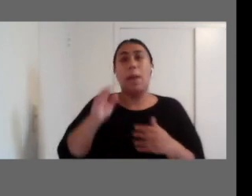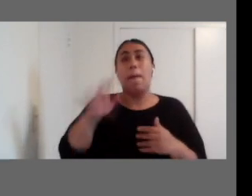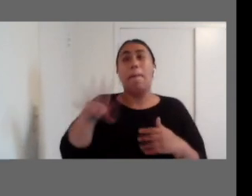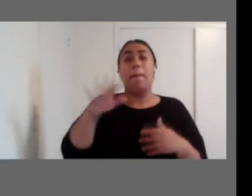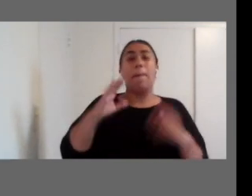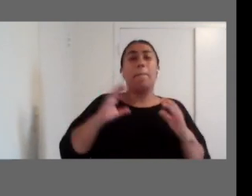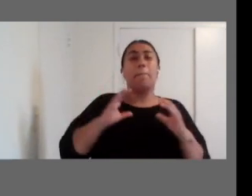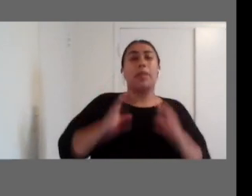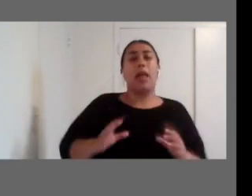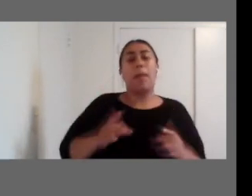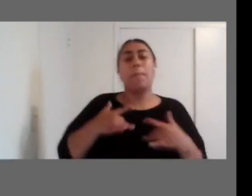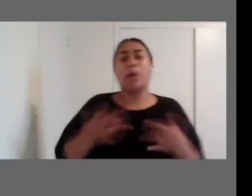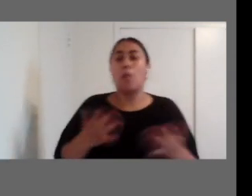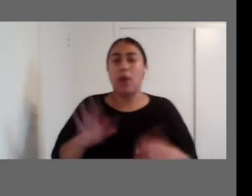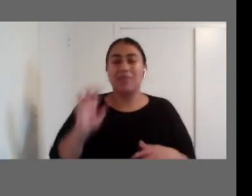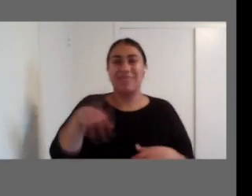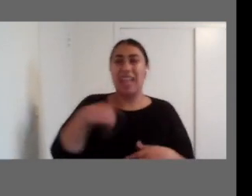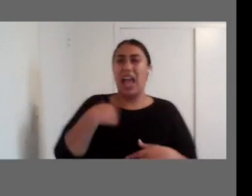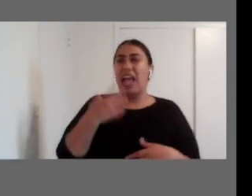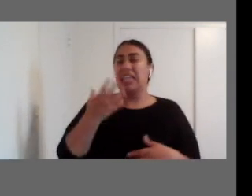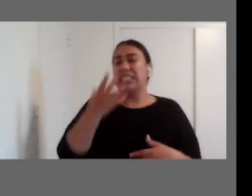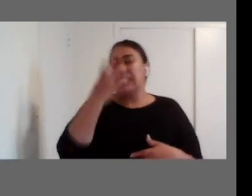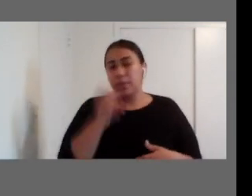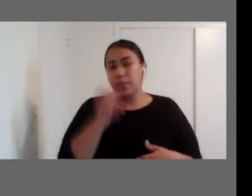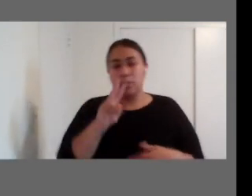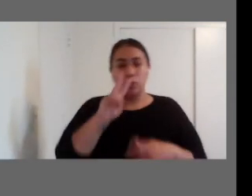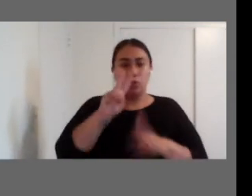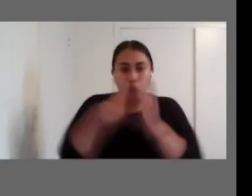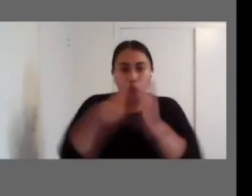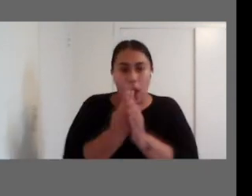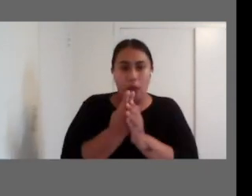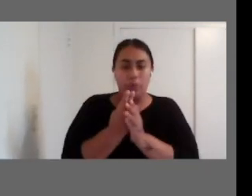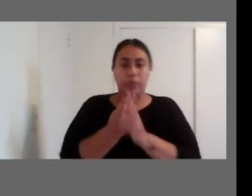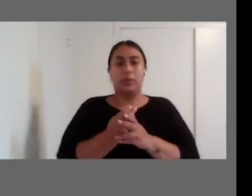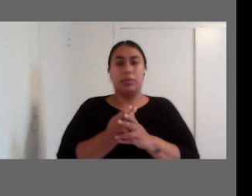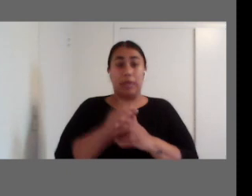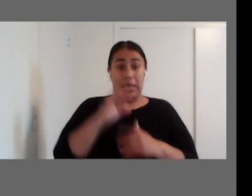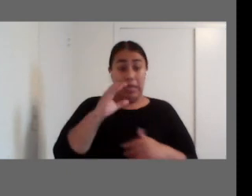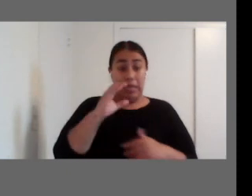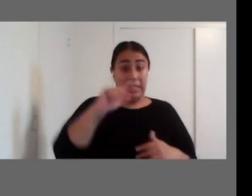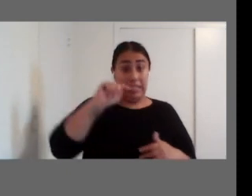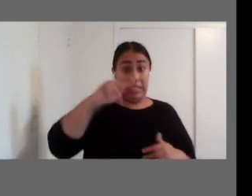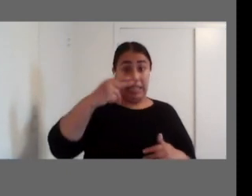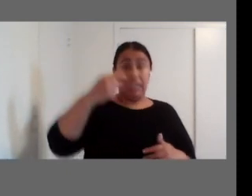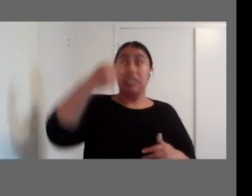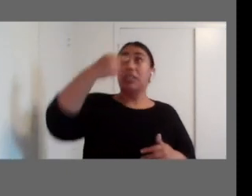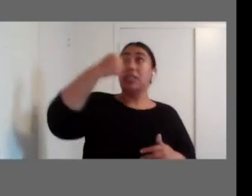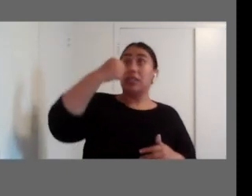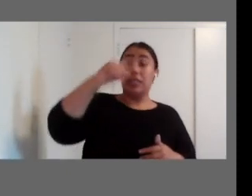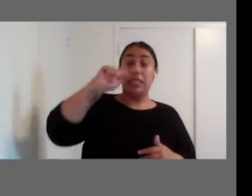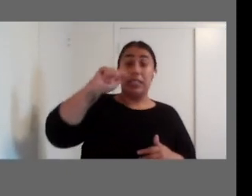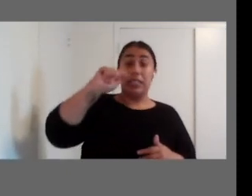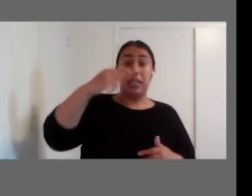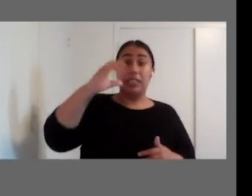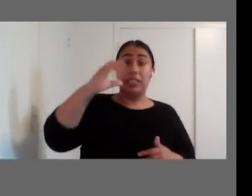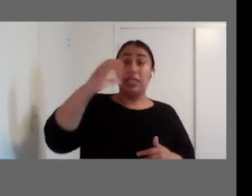feel unwell, but they will attain all of the medical benefits. Again, the unequivocal importance of a physician being involved in the medical cannabis